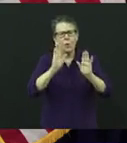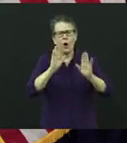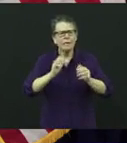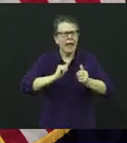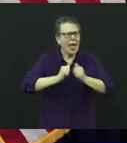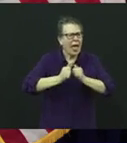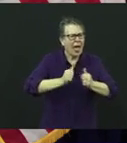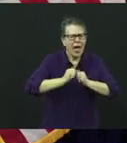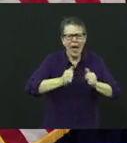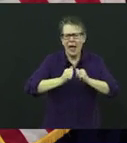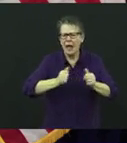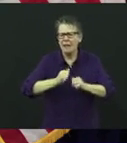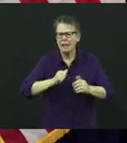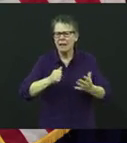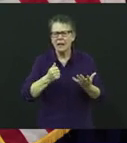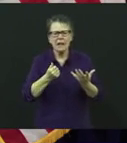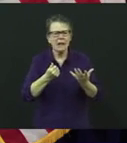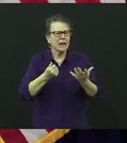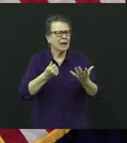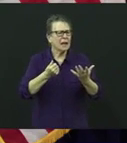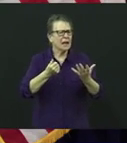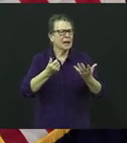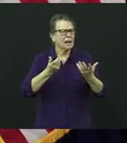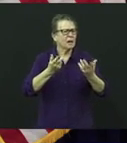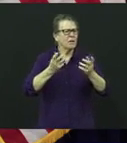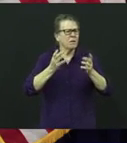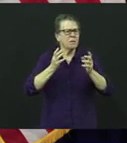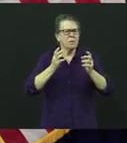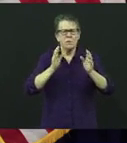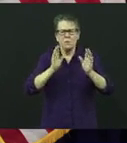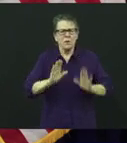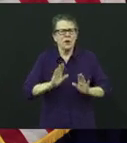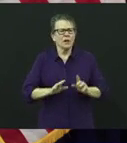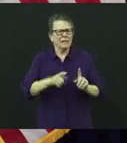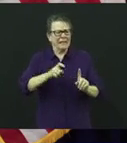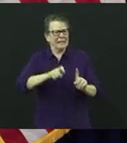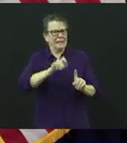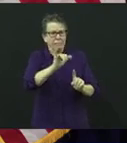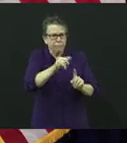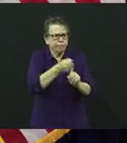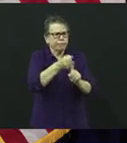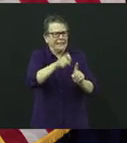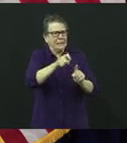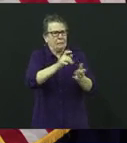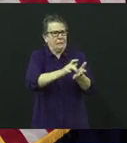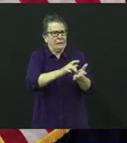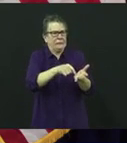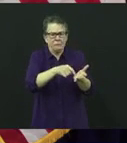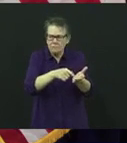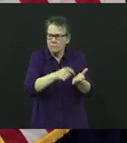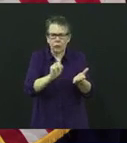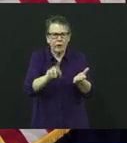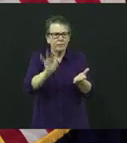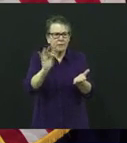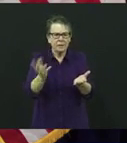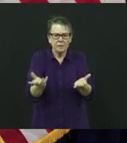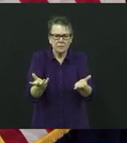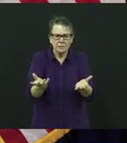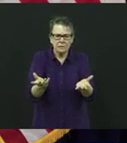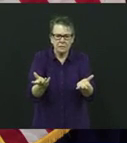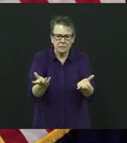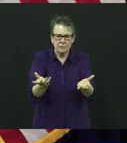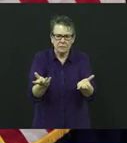not smart enough. I never will be smart enough to know whether or not that drug is efficacious with this current virus. That's not what I'm saying.